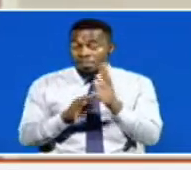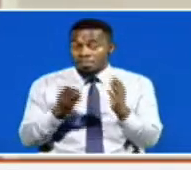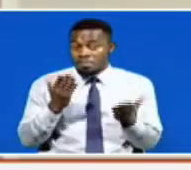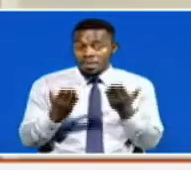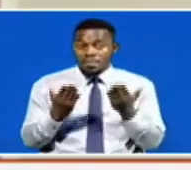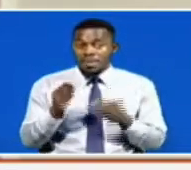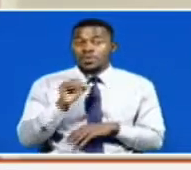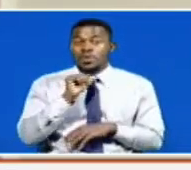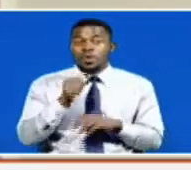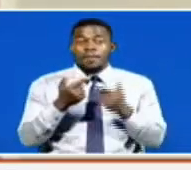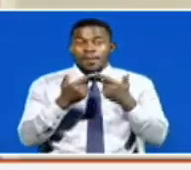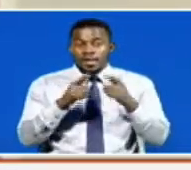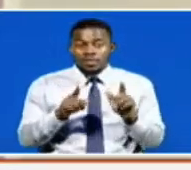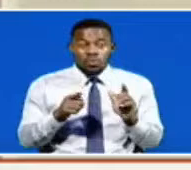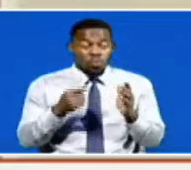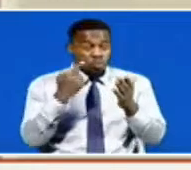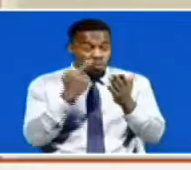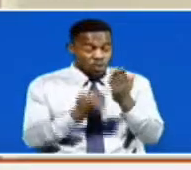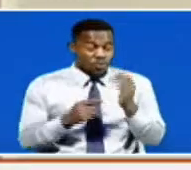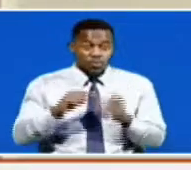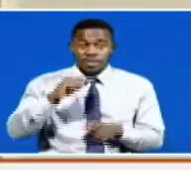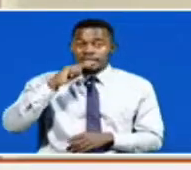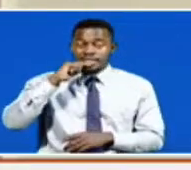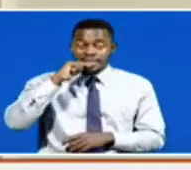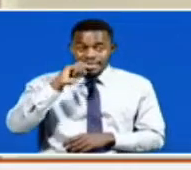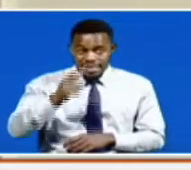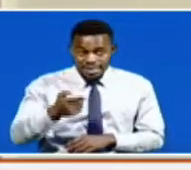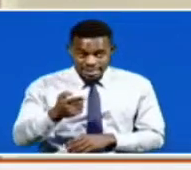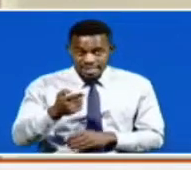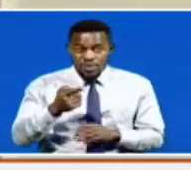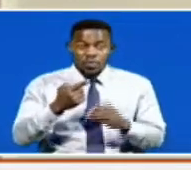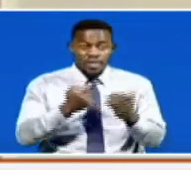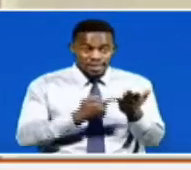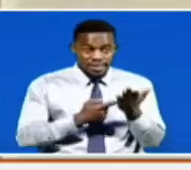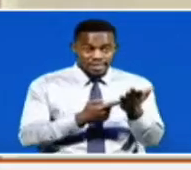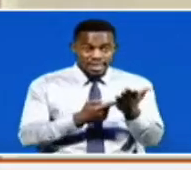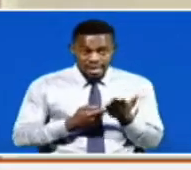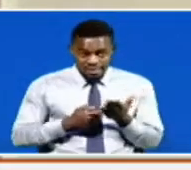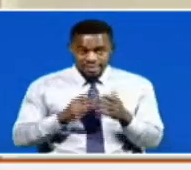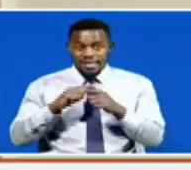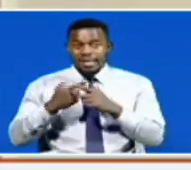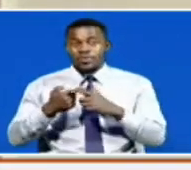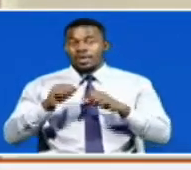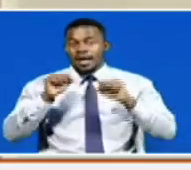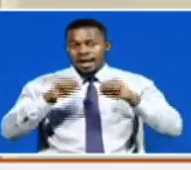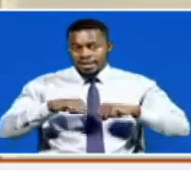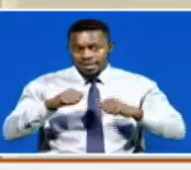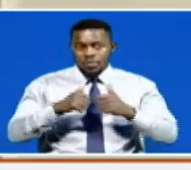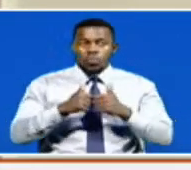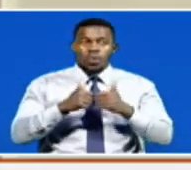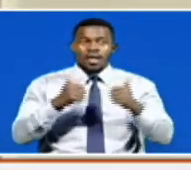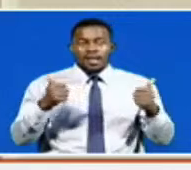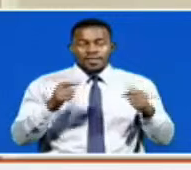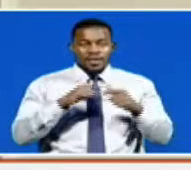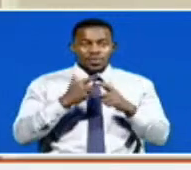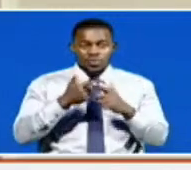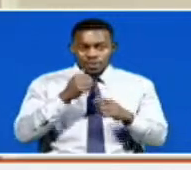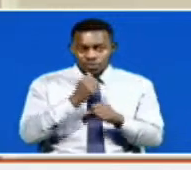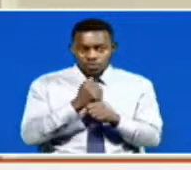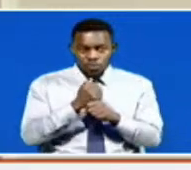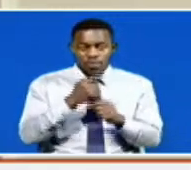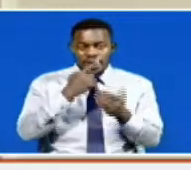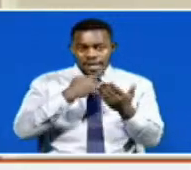saying. There's a bill under discussion. And there'll be the right forum where we are going to direct it and put